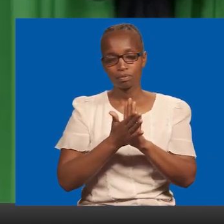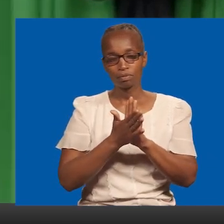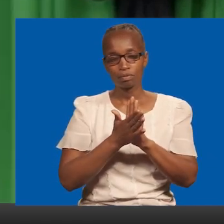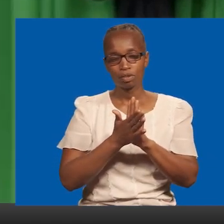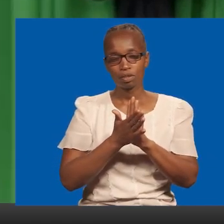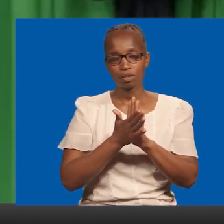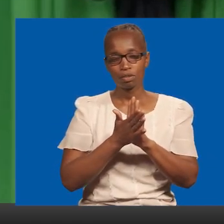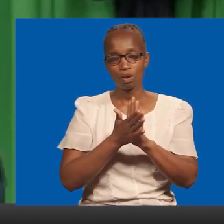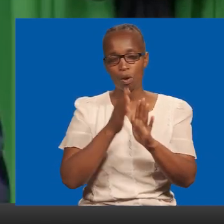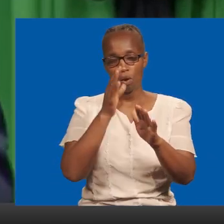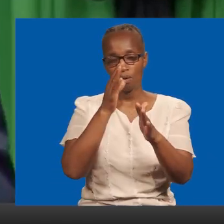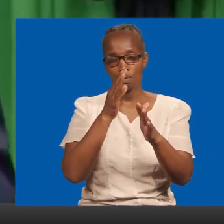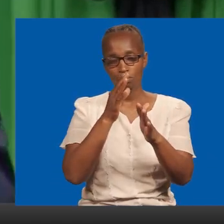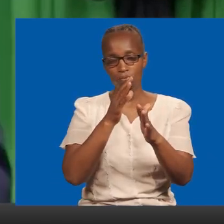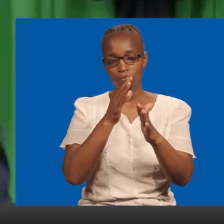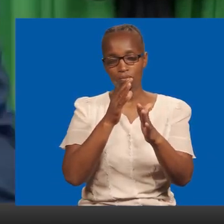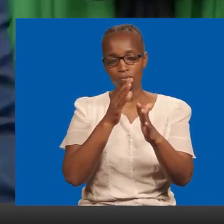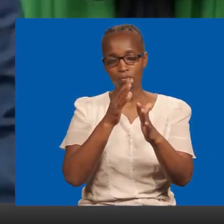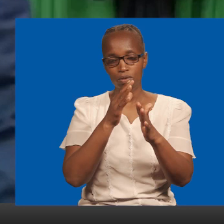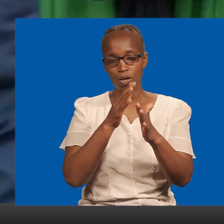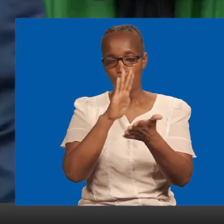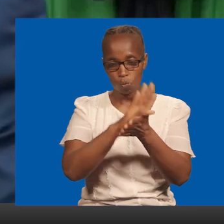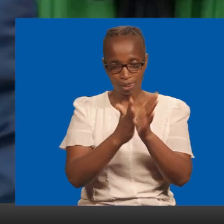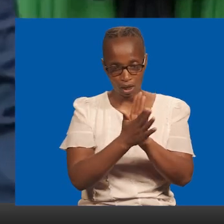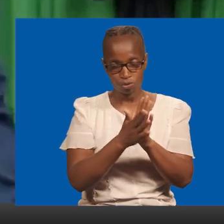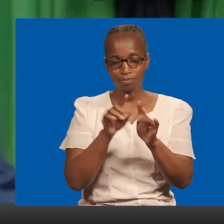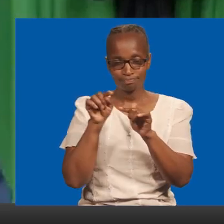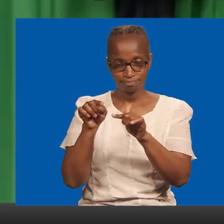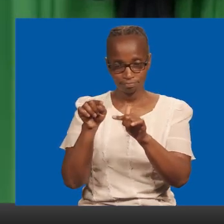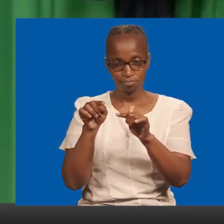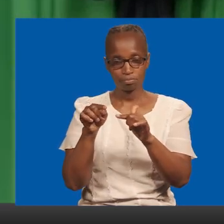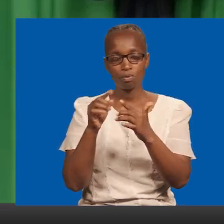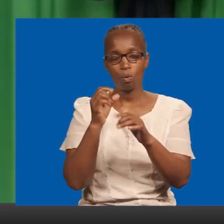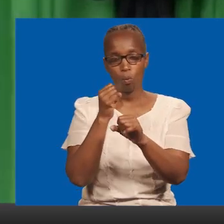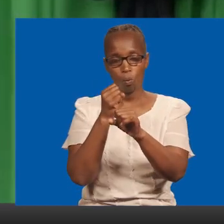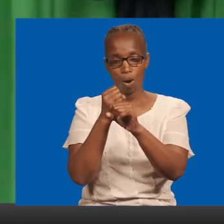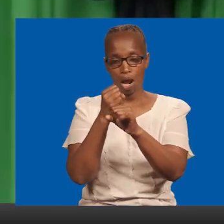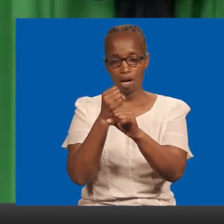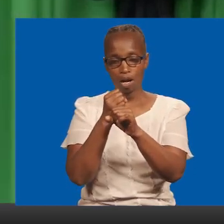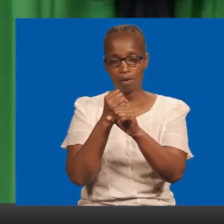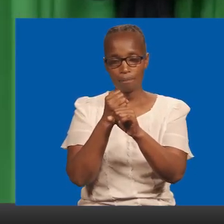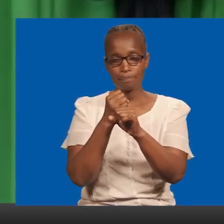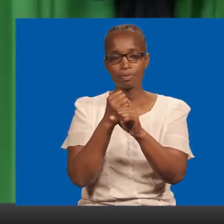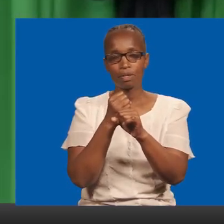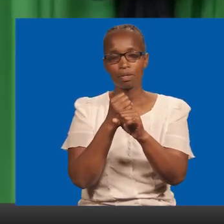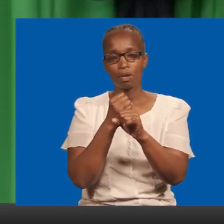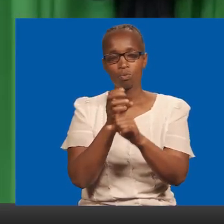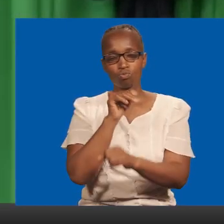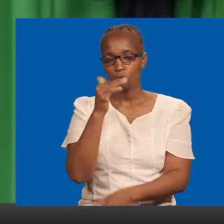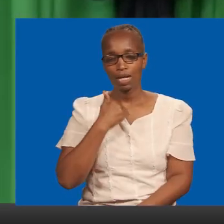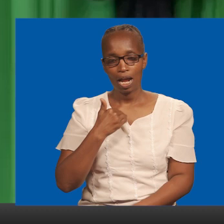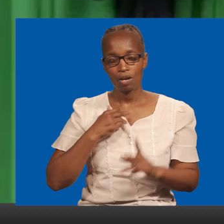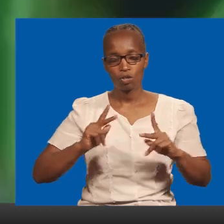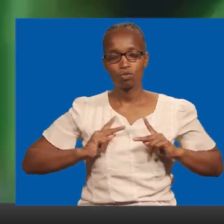security and transparency overall. With this new innovation, investors no longer need to physically